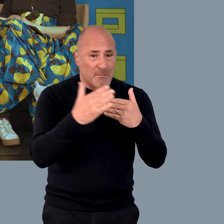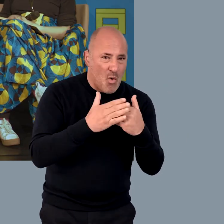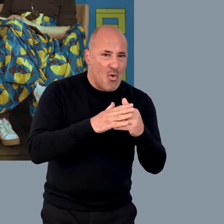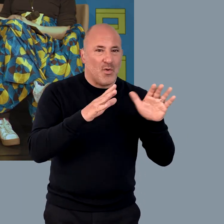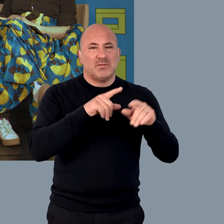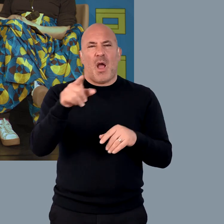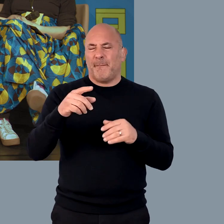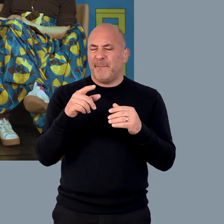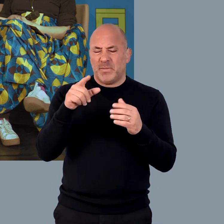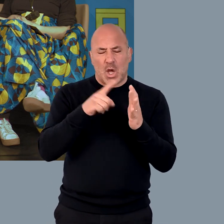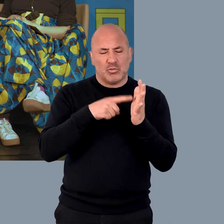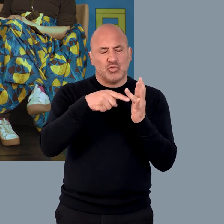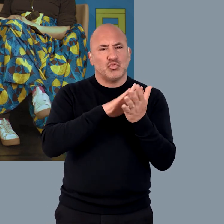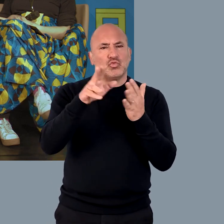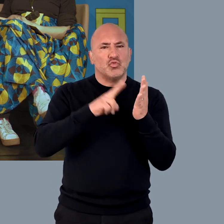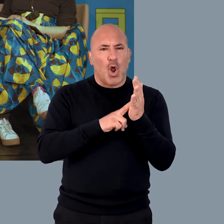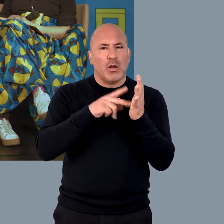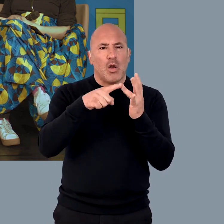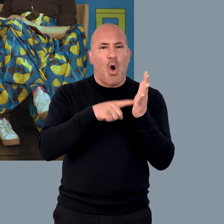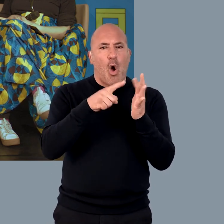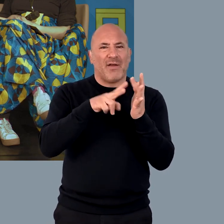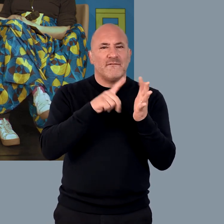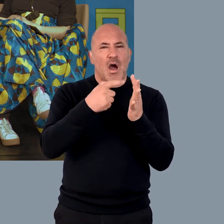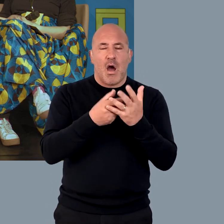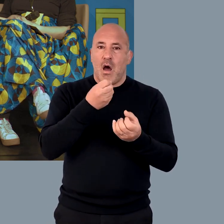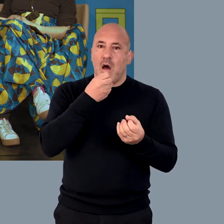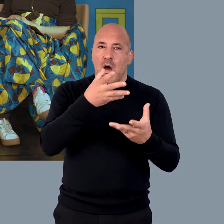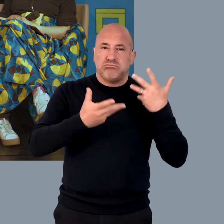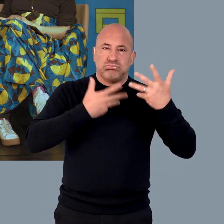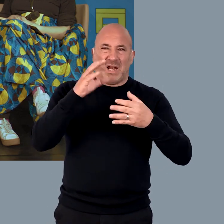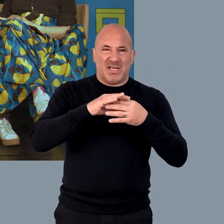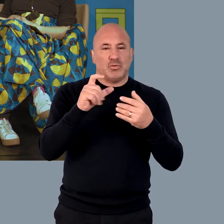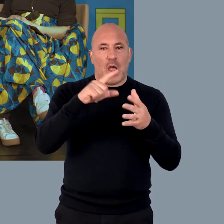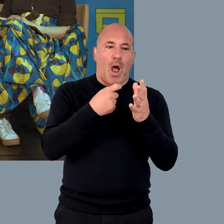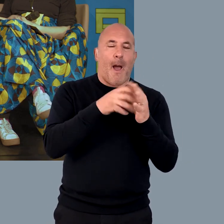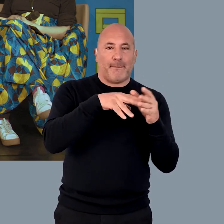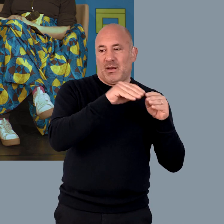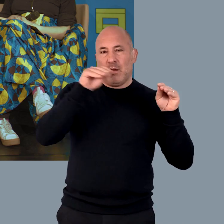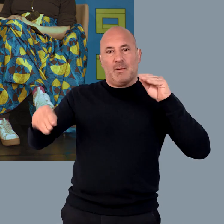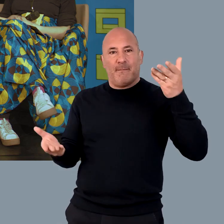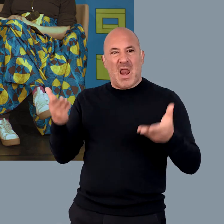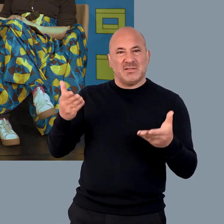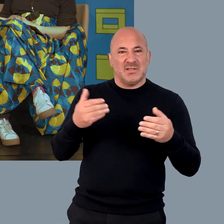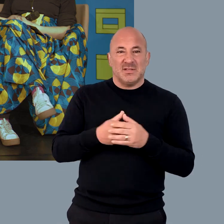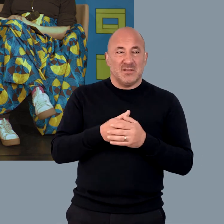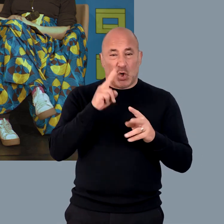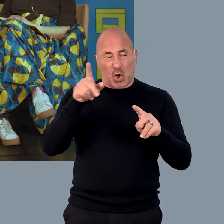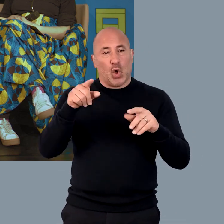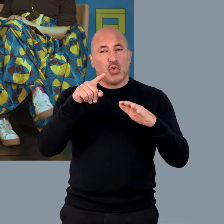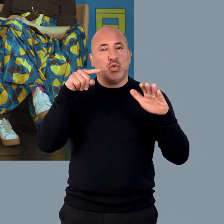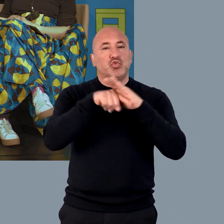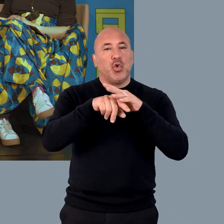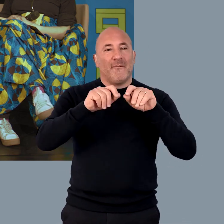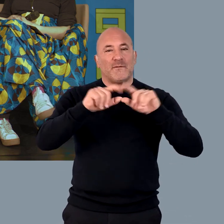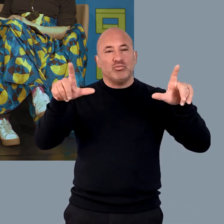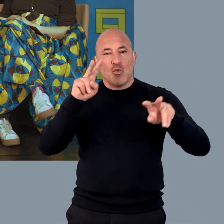your guys' questions. If you want to learn more about it, John Oliver did a really fabulous expose on carbon offsetting. So